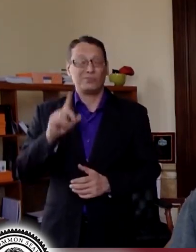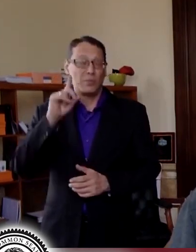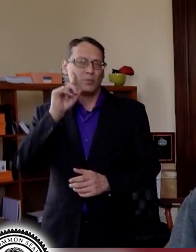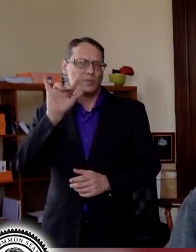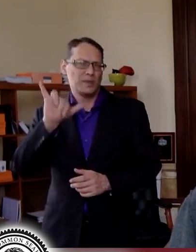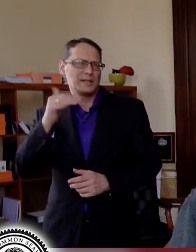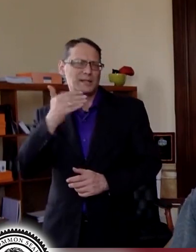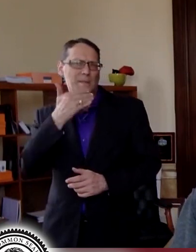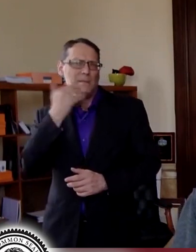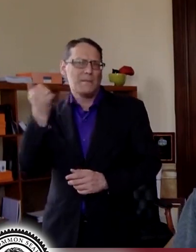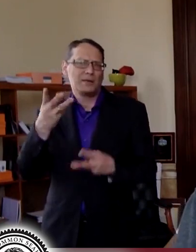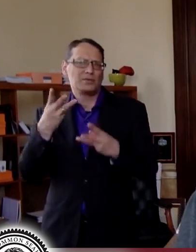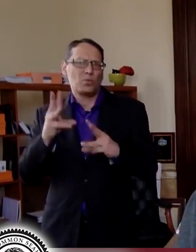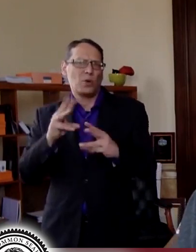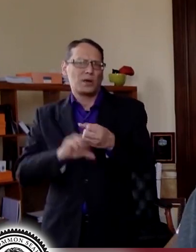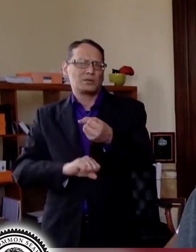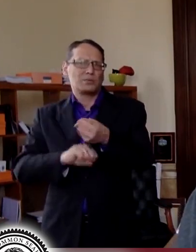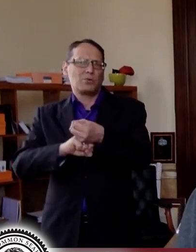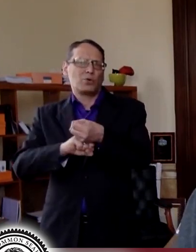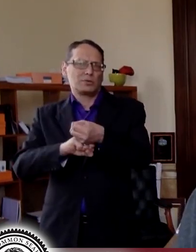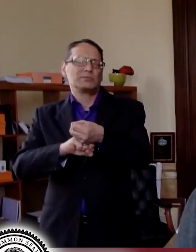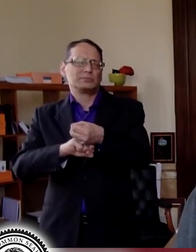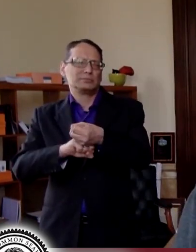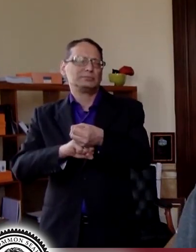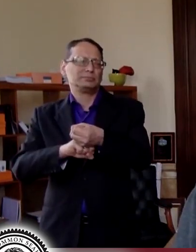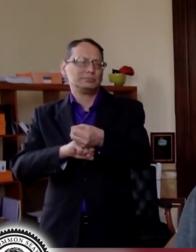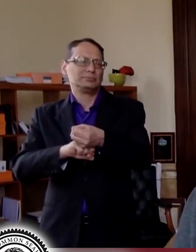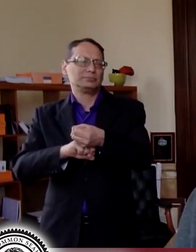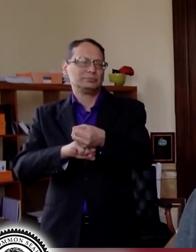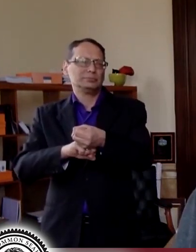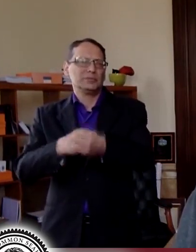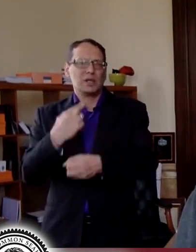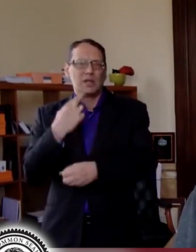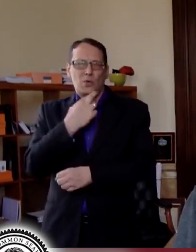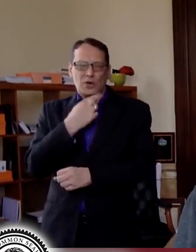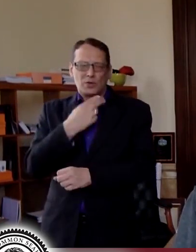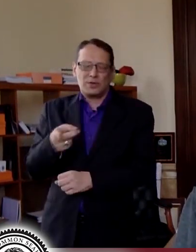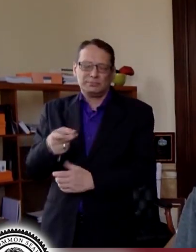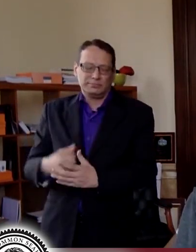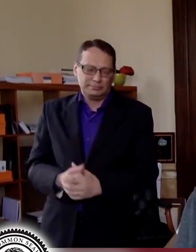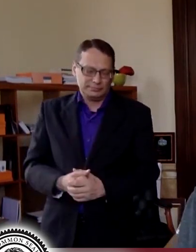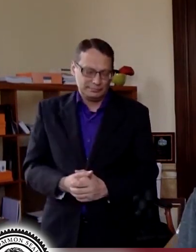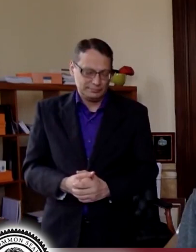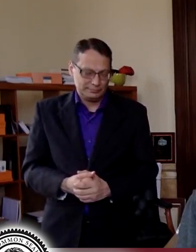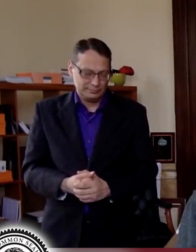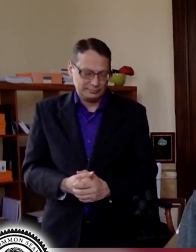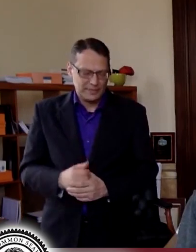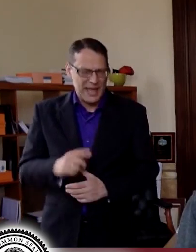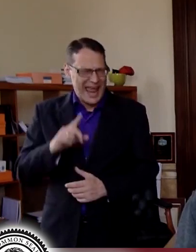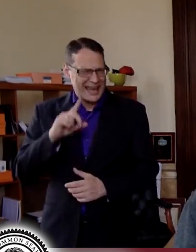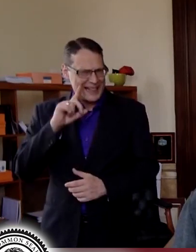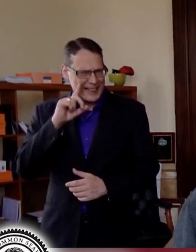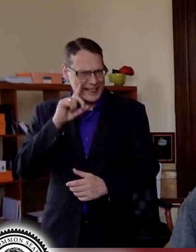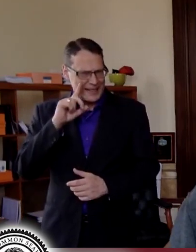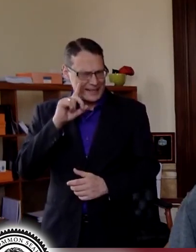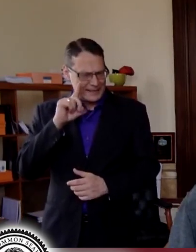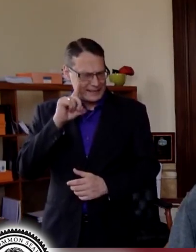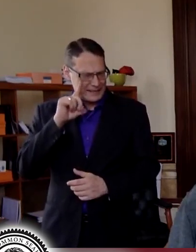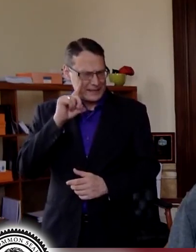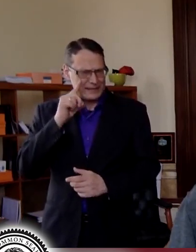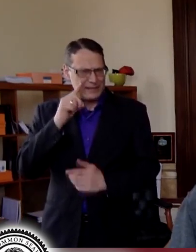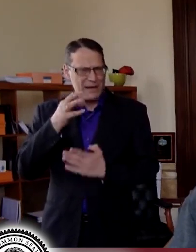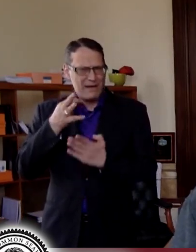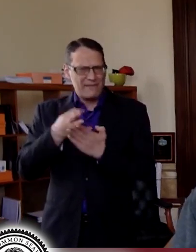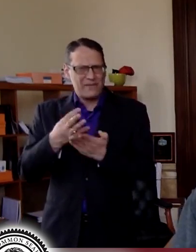the best way to support your the restaurants themselves. And I will say, I believe there is a